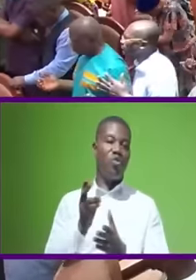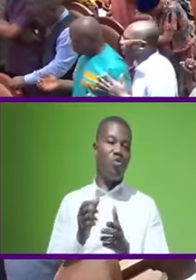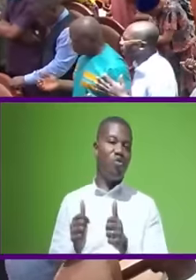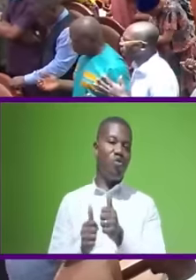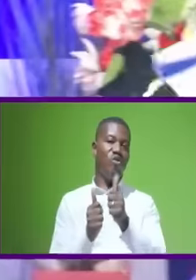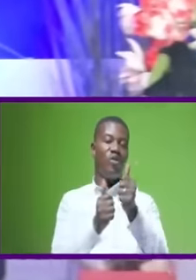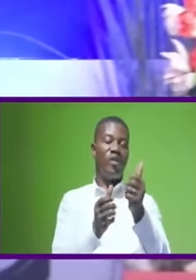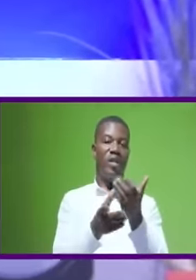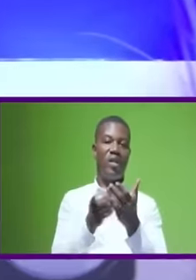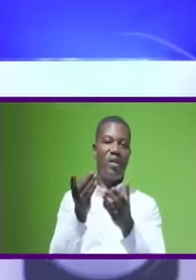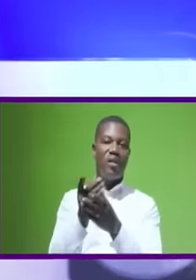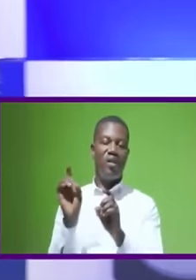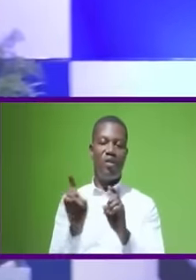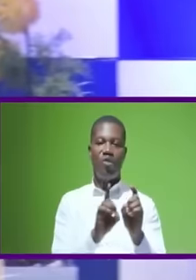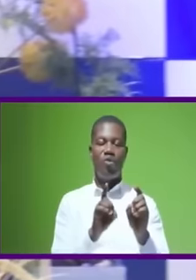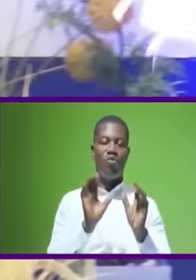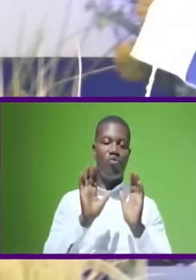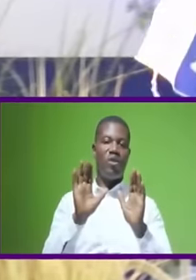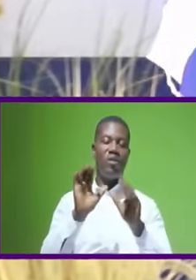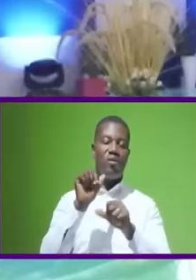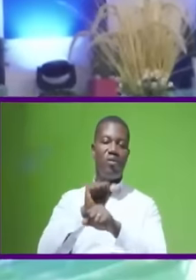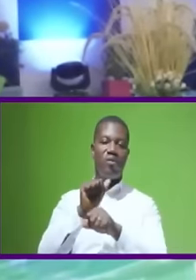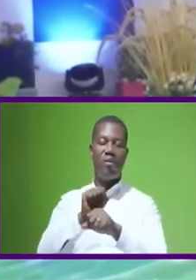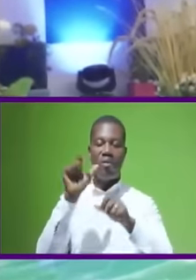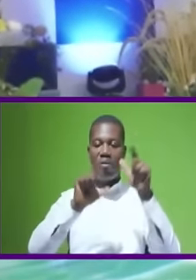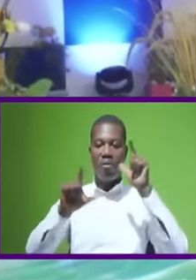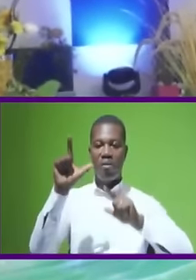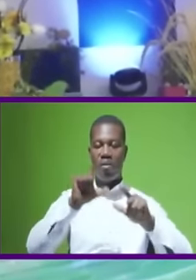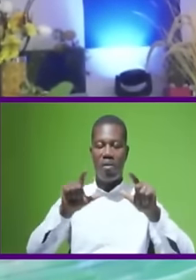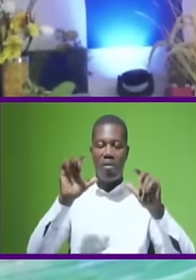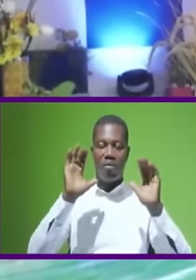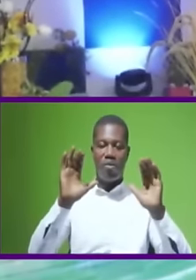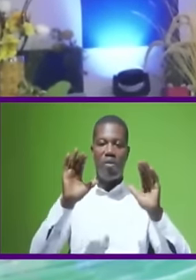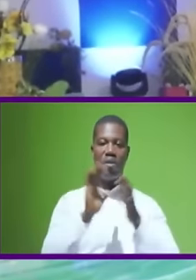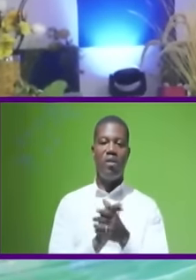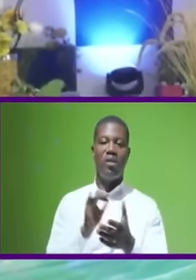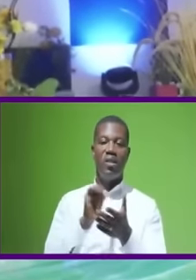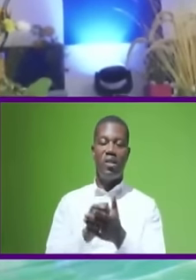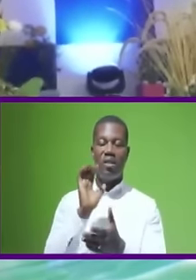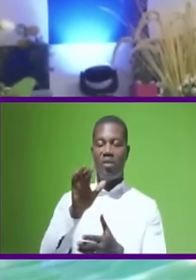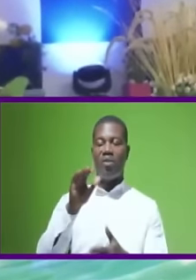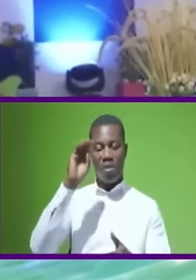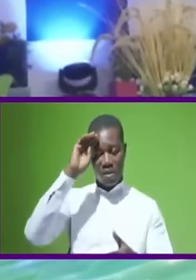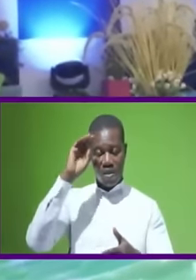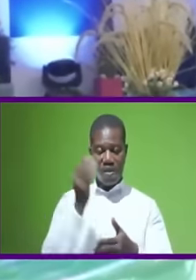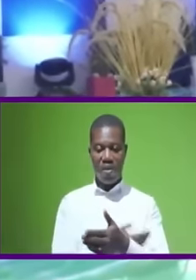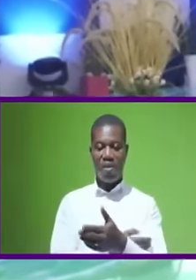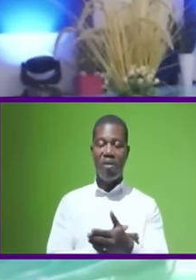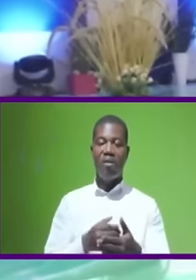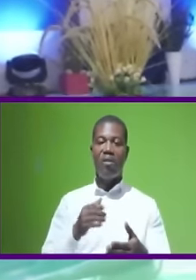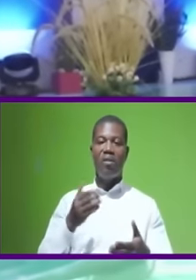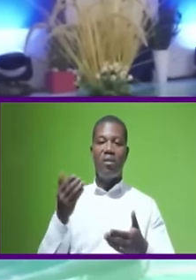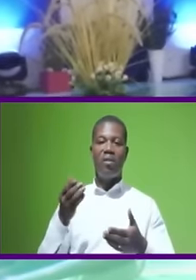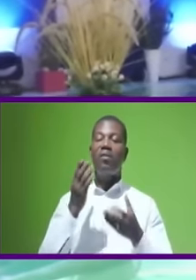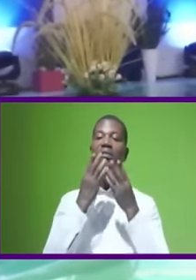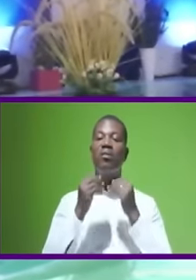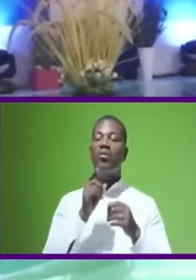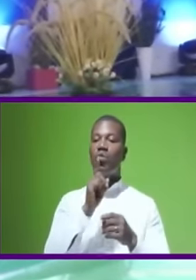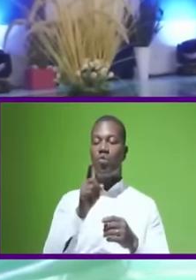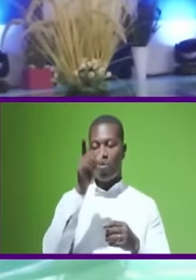himself. I am a one human in St. Annibale. And look to the Wakiado, Mr. Yes. Say, you want